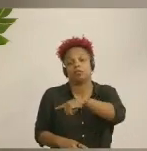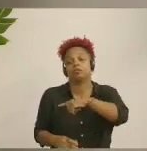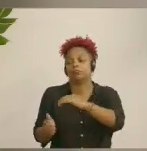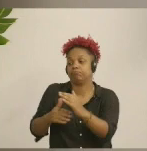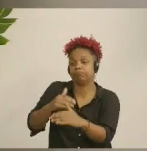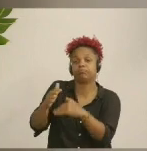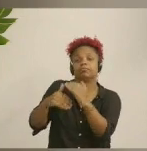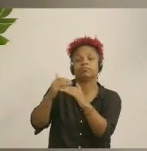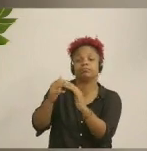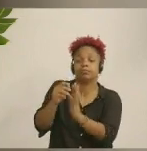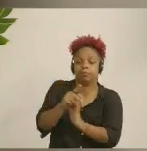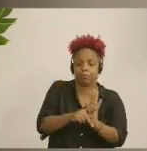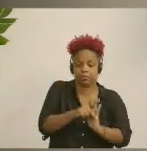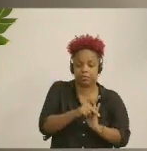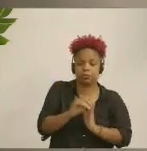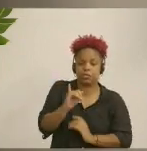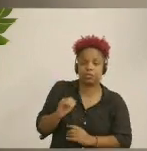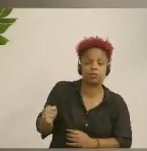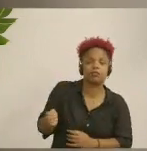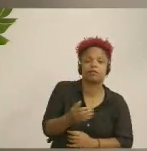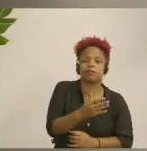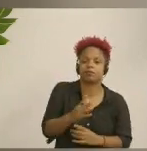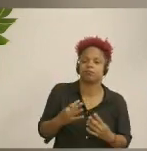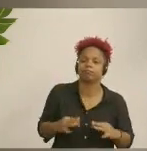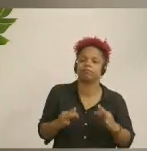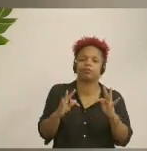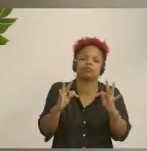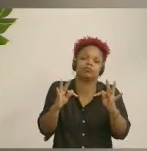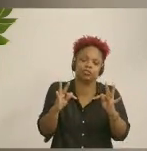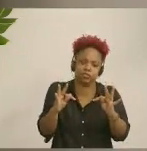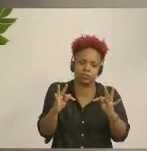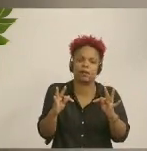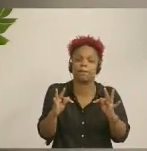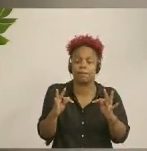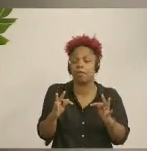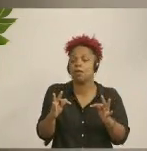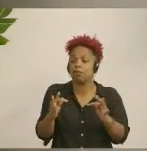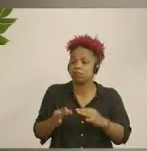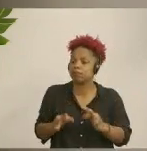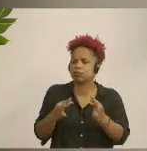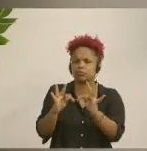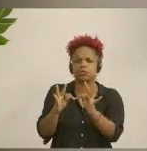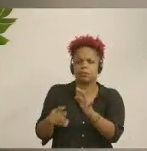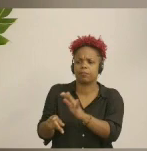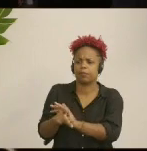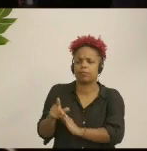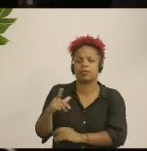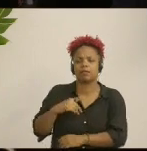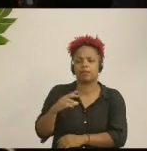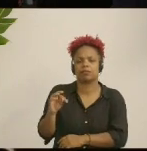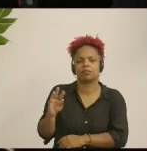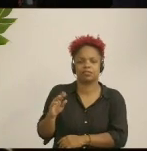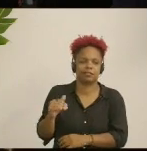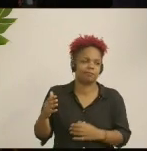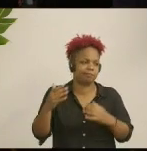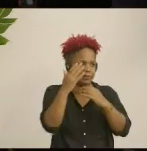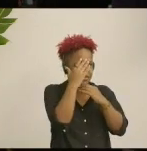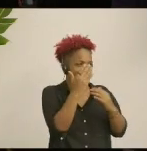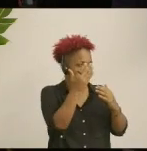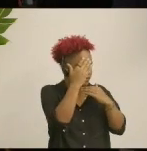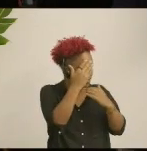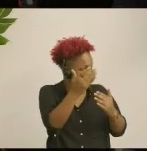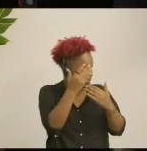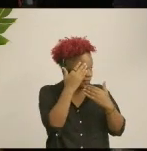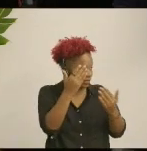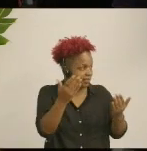innovative technology carried out in Tuscany with Tuscan technology. Thank you, Gianluca. It's a pity that we don't